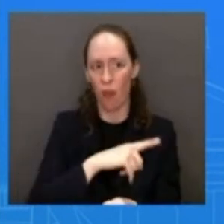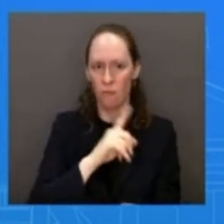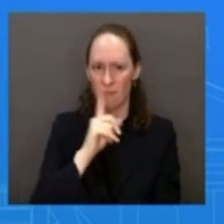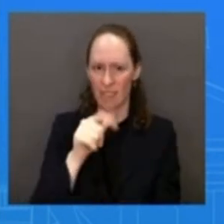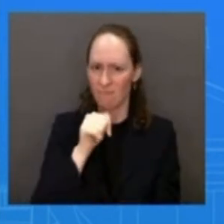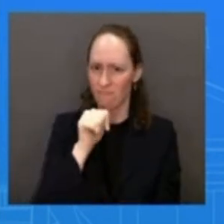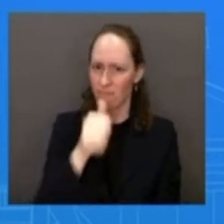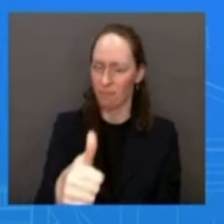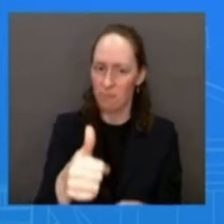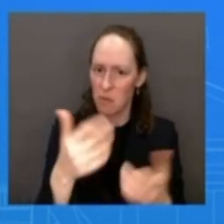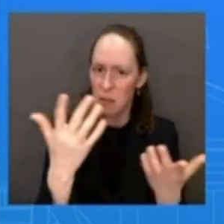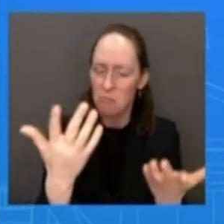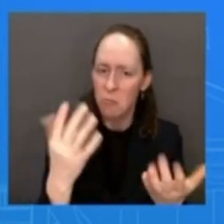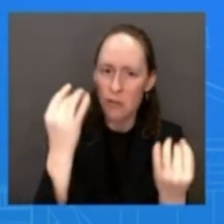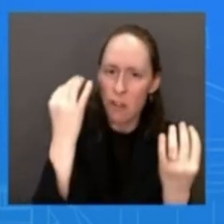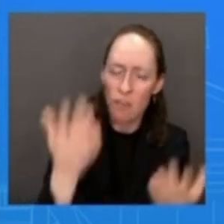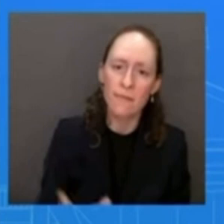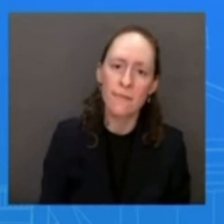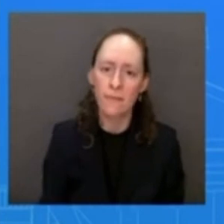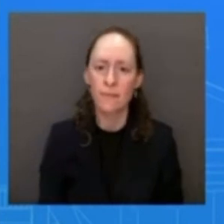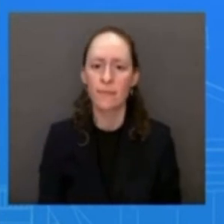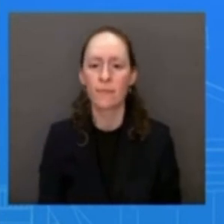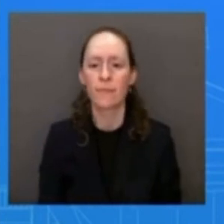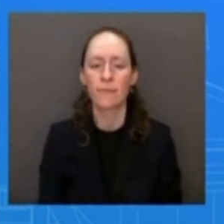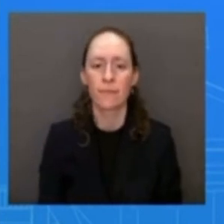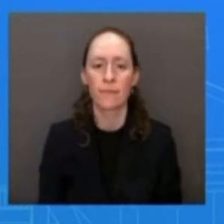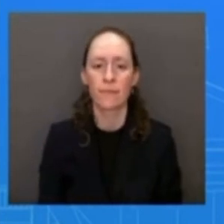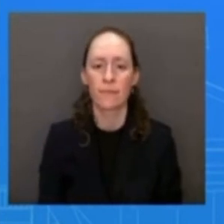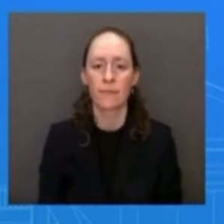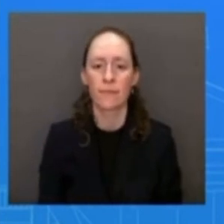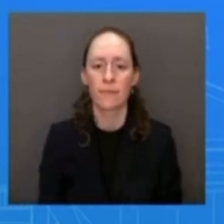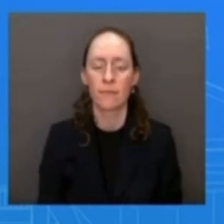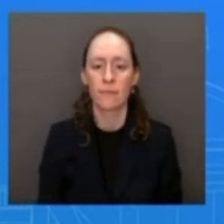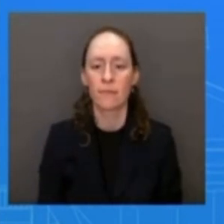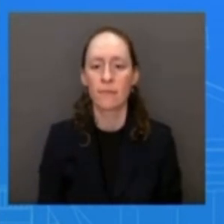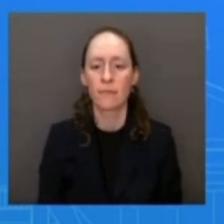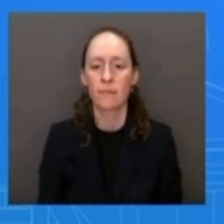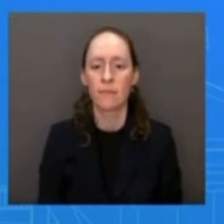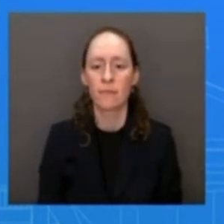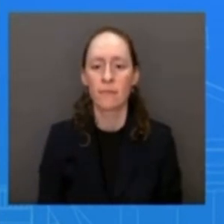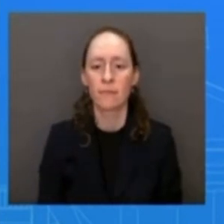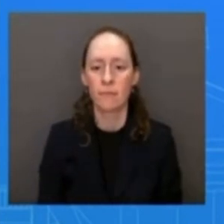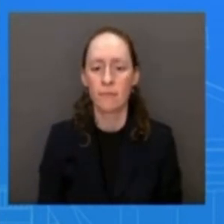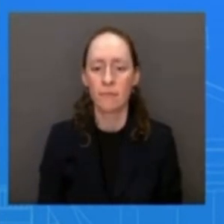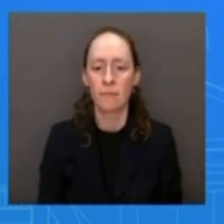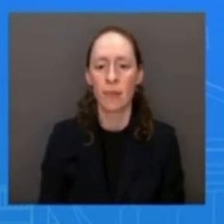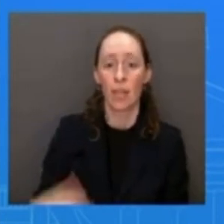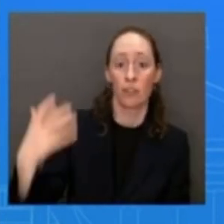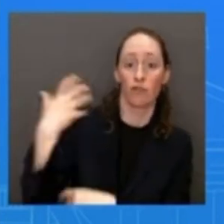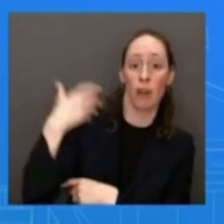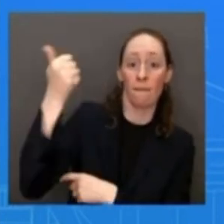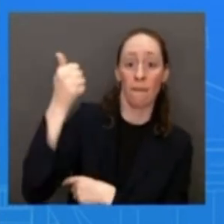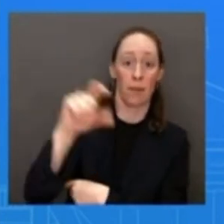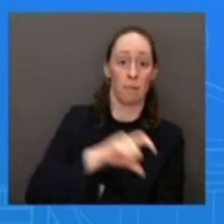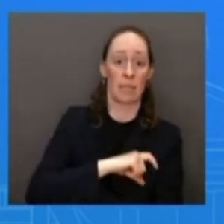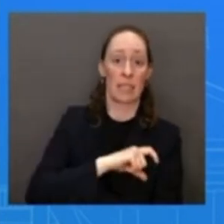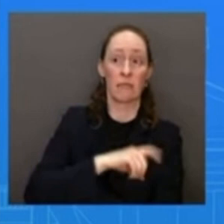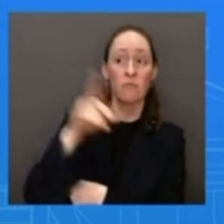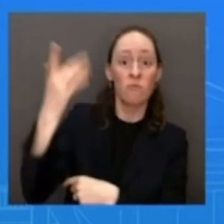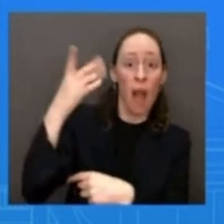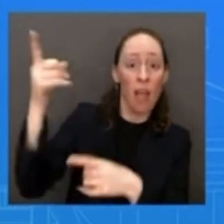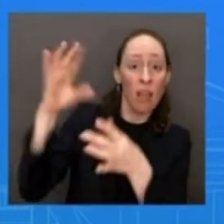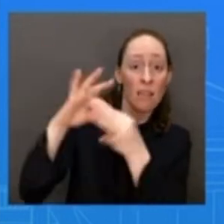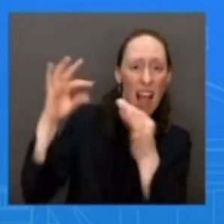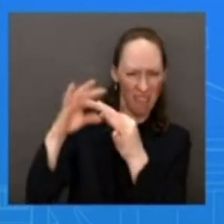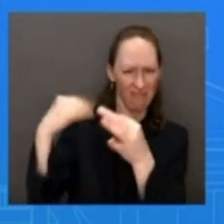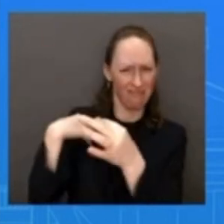chief of Capitol Police and the rage of bipartisan lawmakers. You heard them all yesterday. You guys reported on it, who have condemned